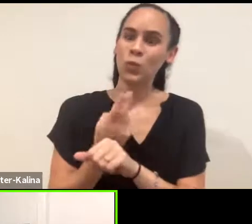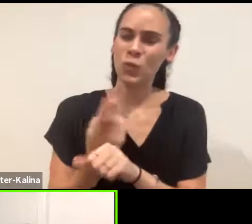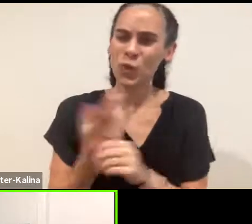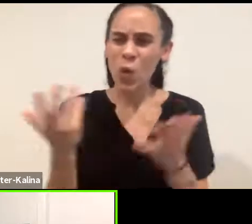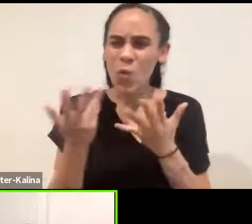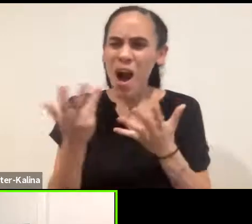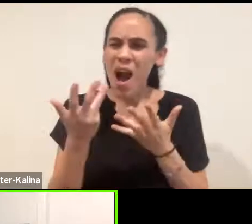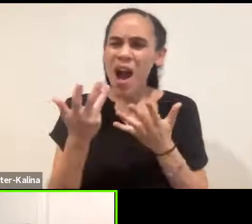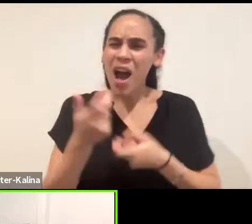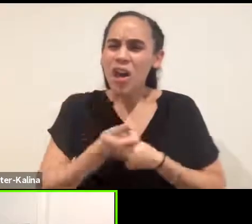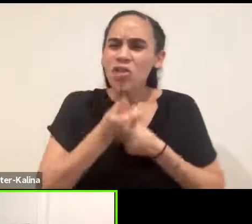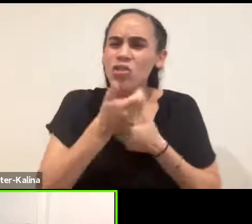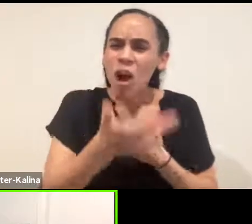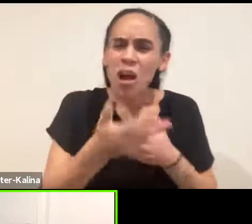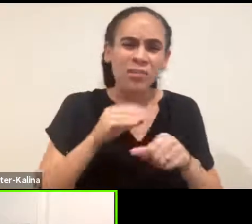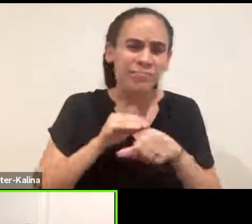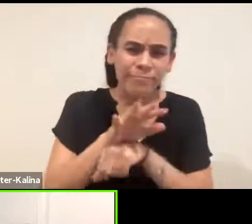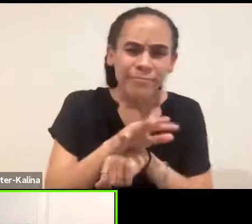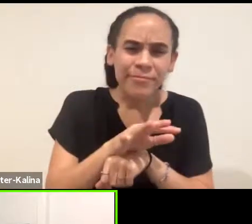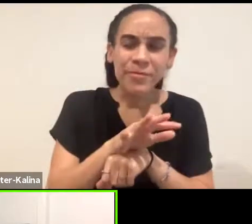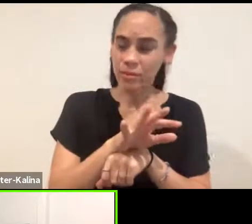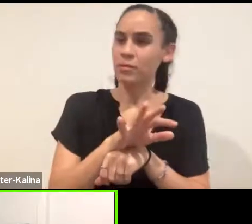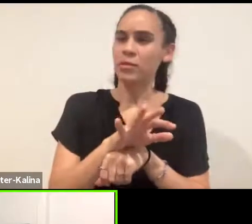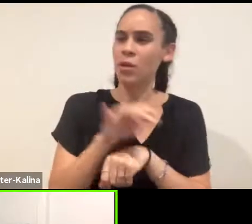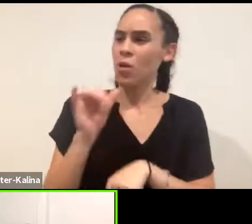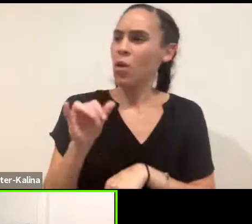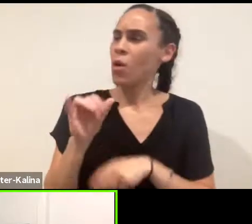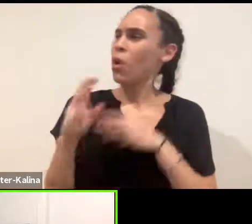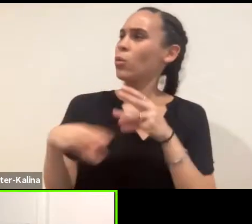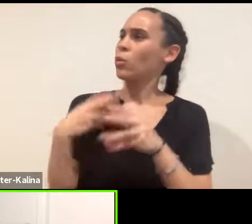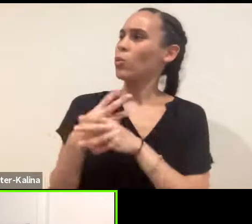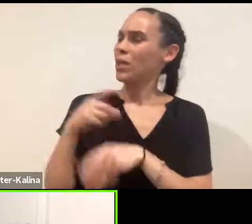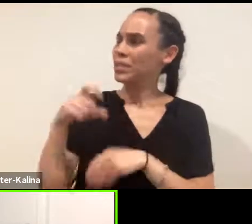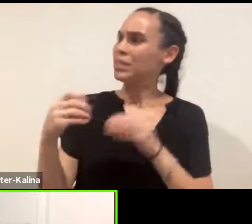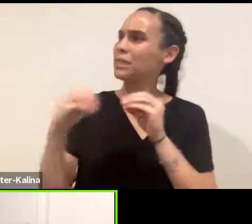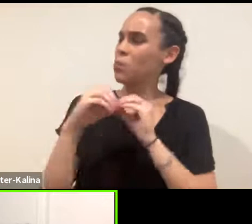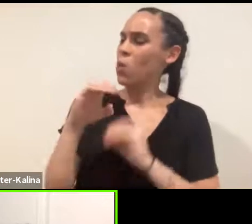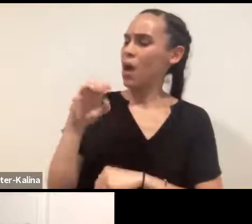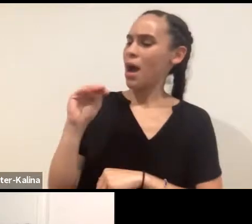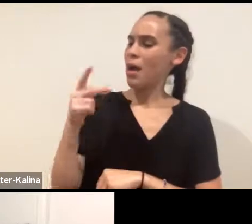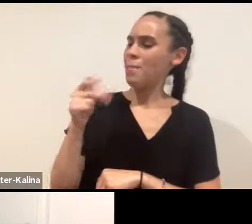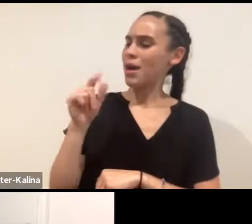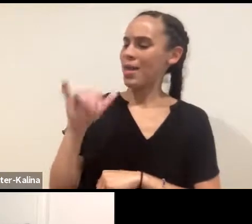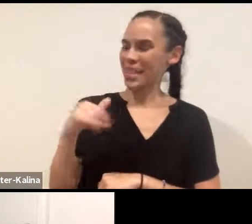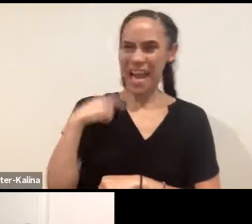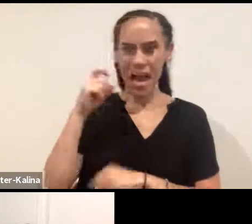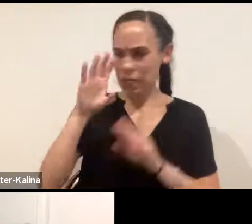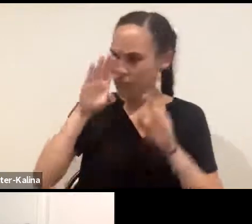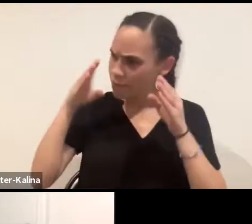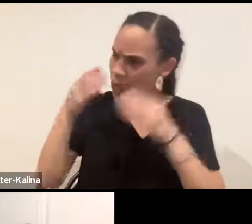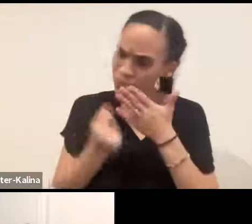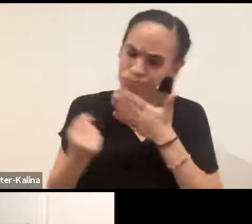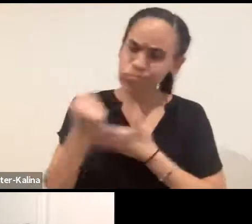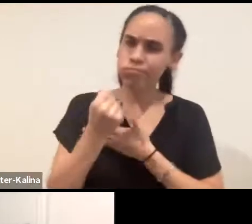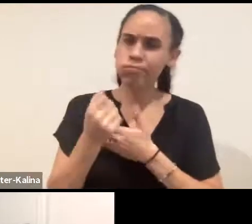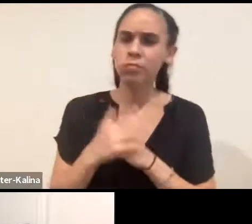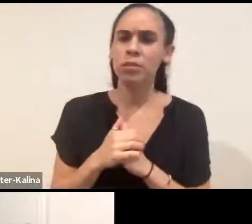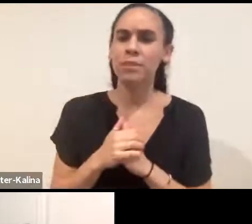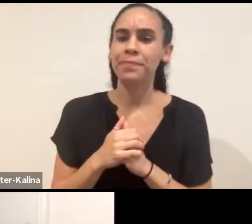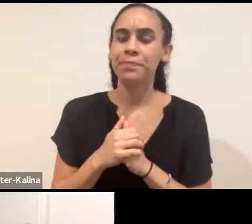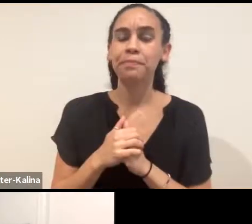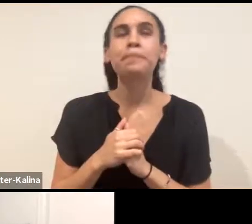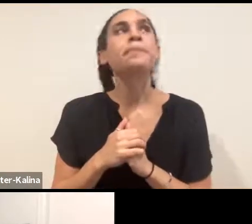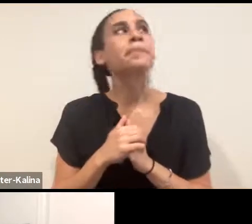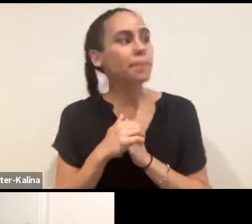know what, the world needs more empathy. I should be focusing on this. I have